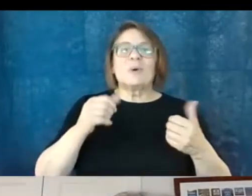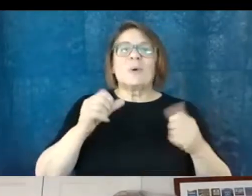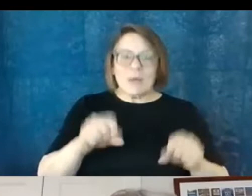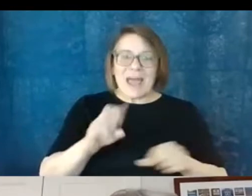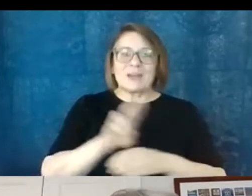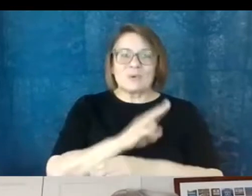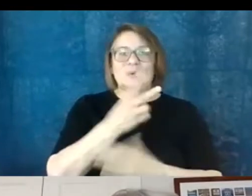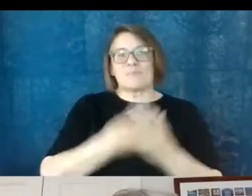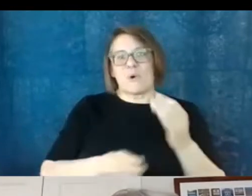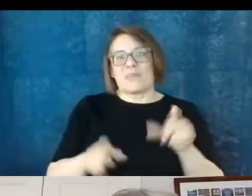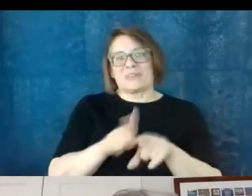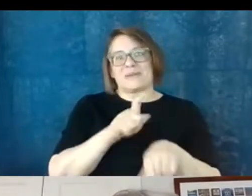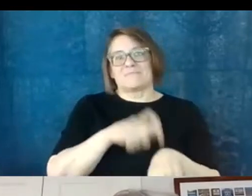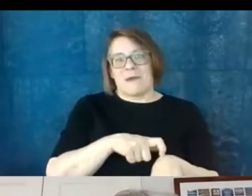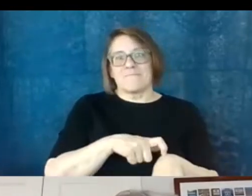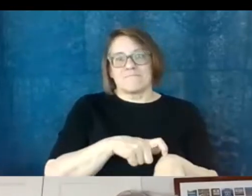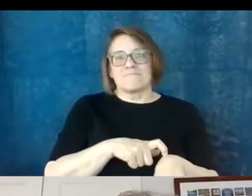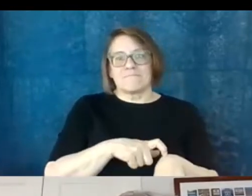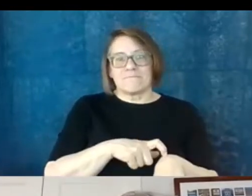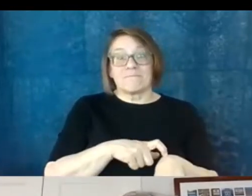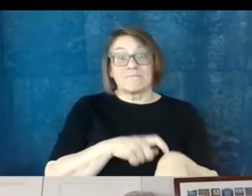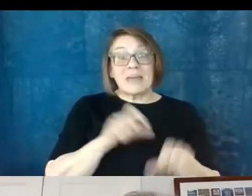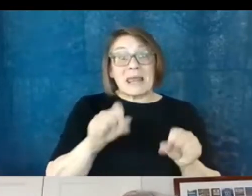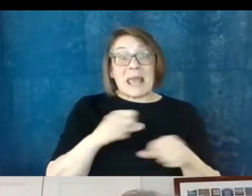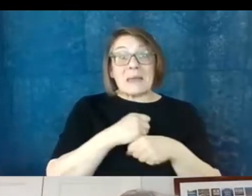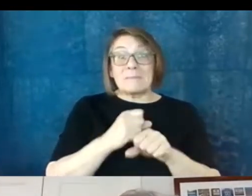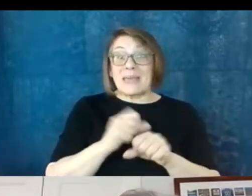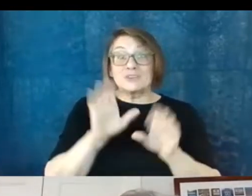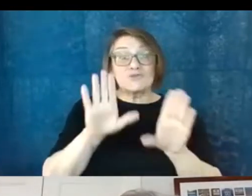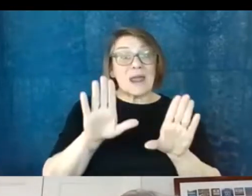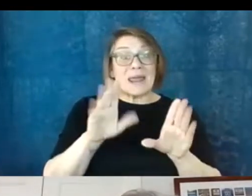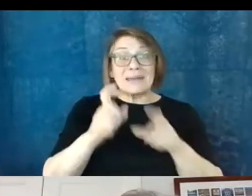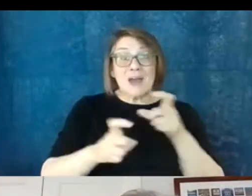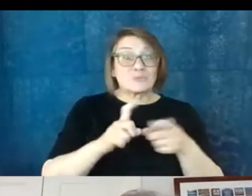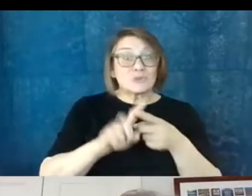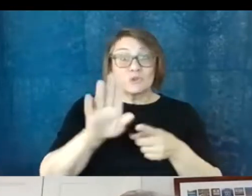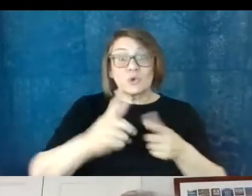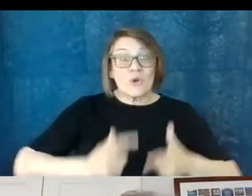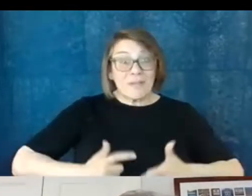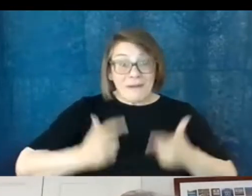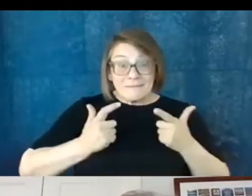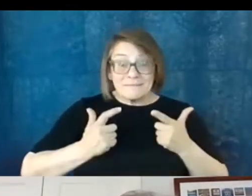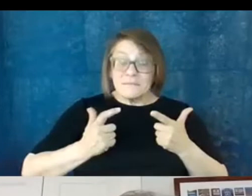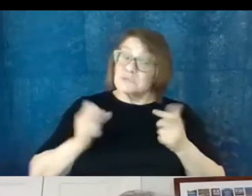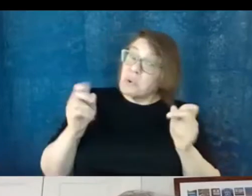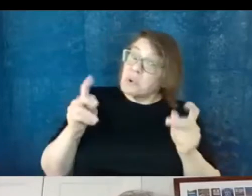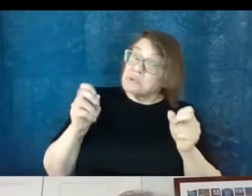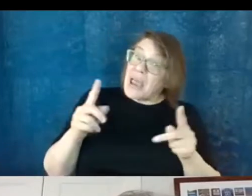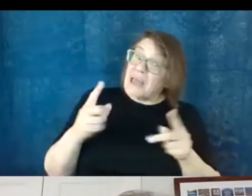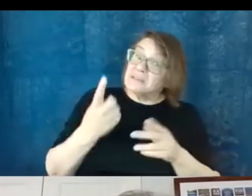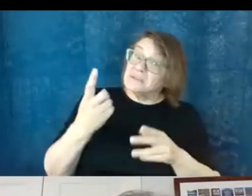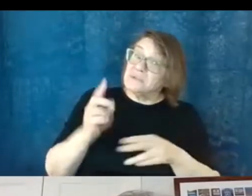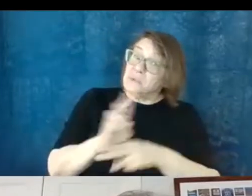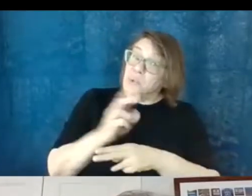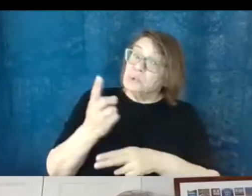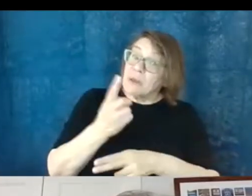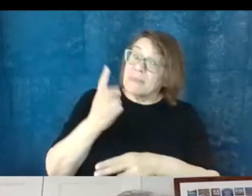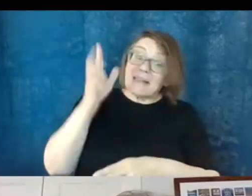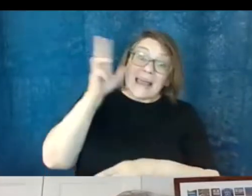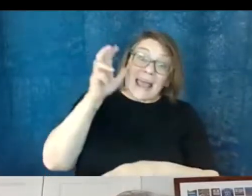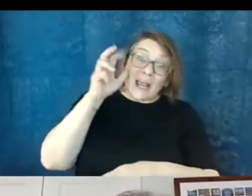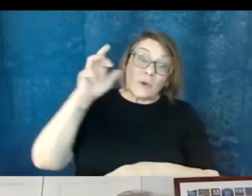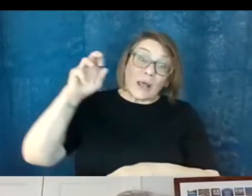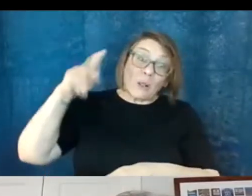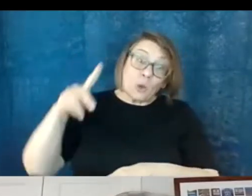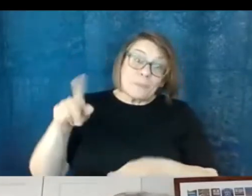both things and they can both make very meaningful contributions to your life. So it's okay to use something like a hearing loop at the same